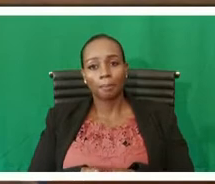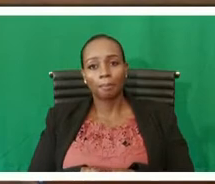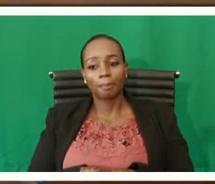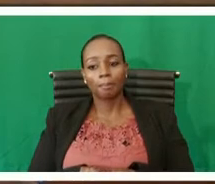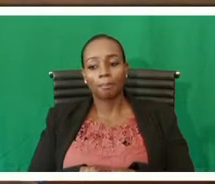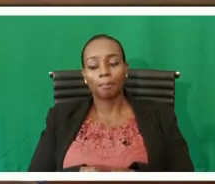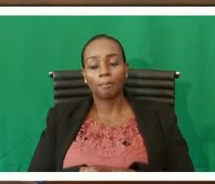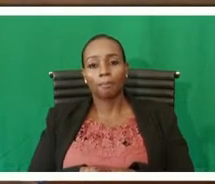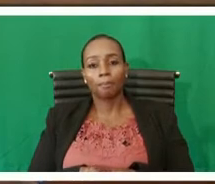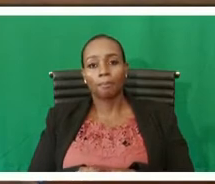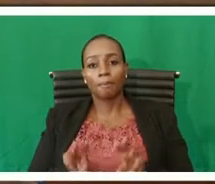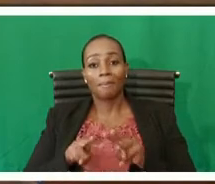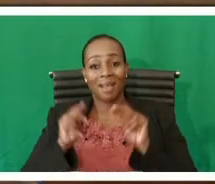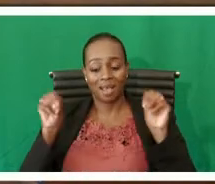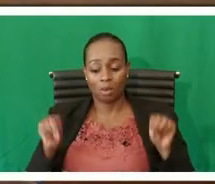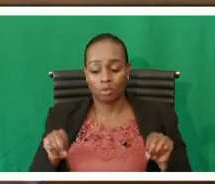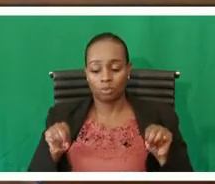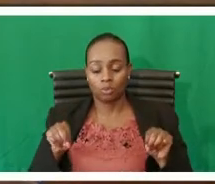there was a